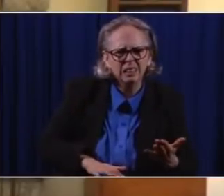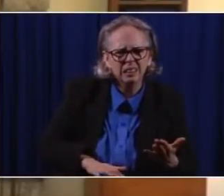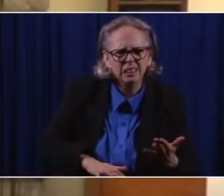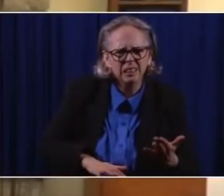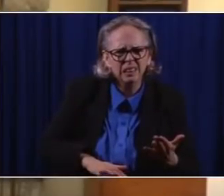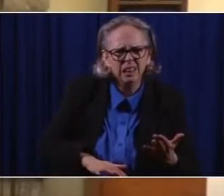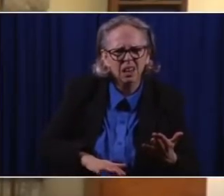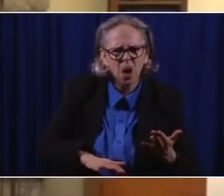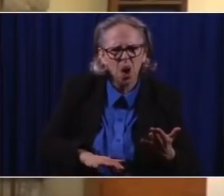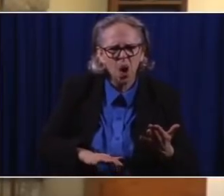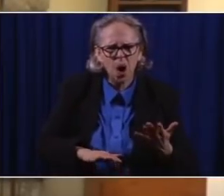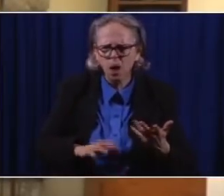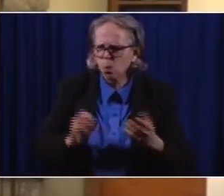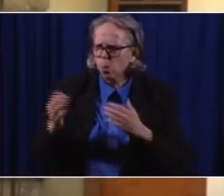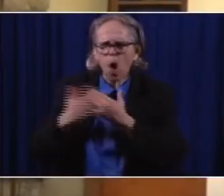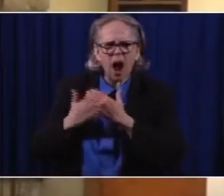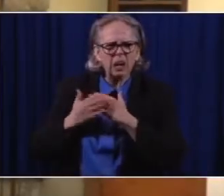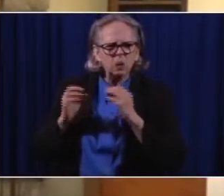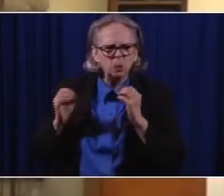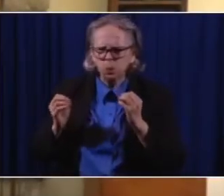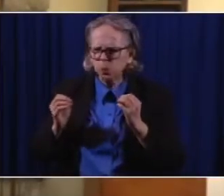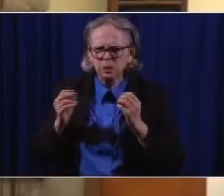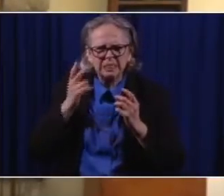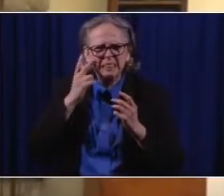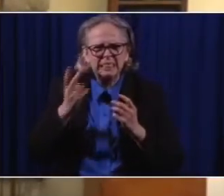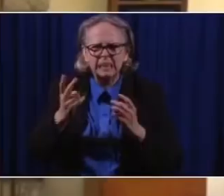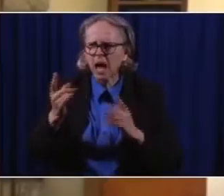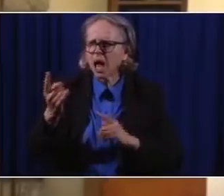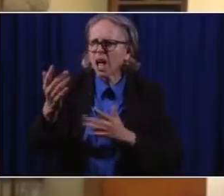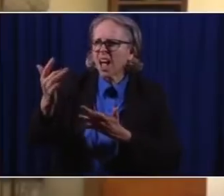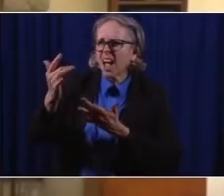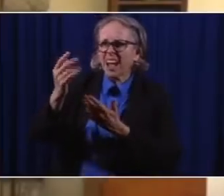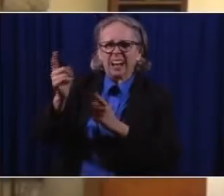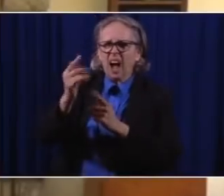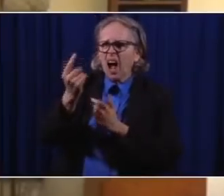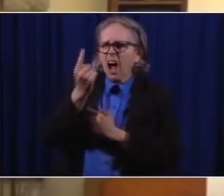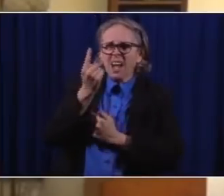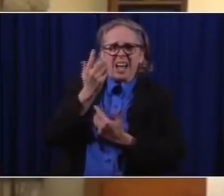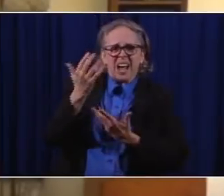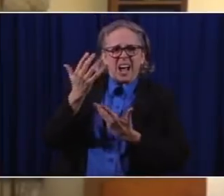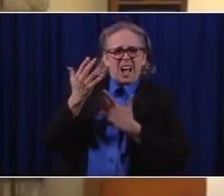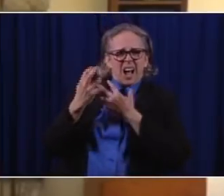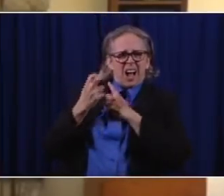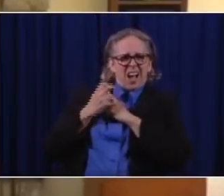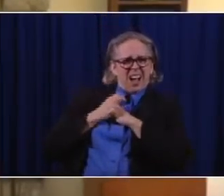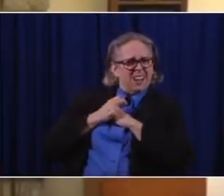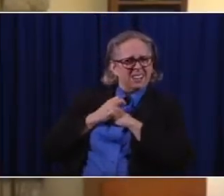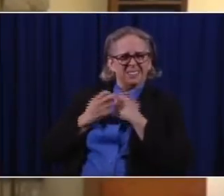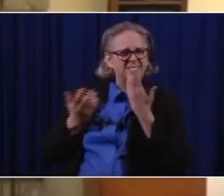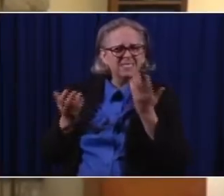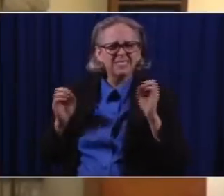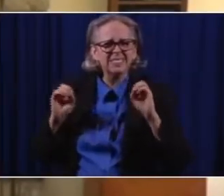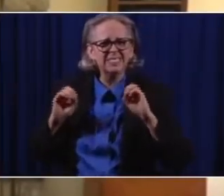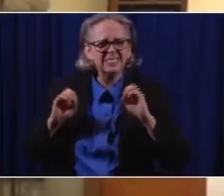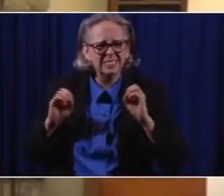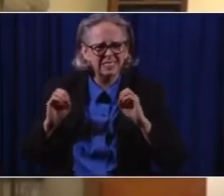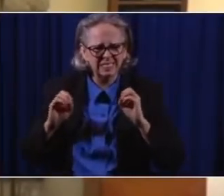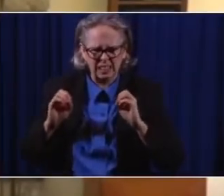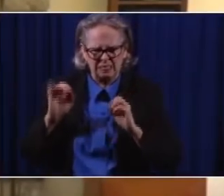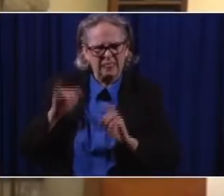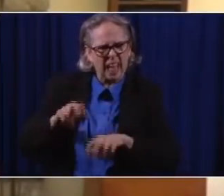comprehend how much different this is than it was in the spring, how much different this is than it was in the summer. It's not even